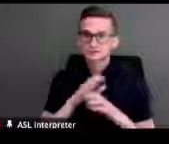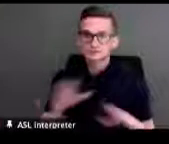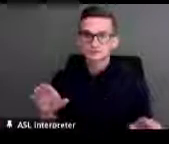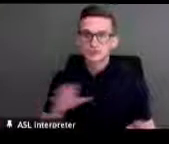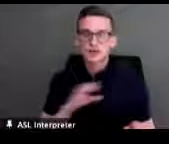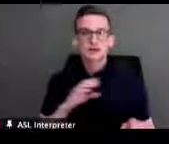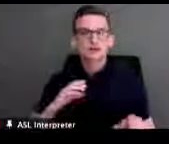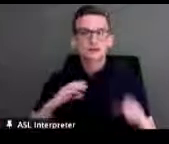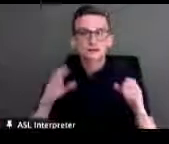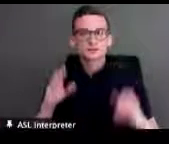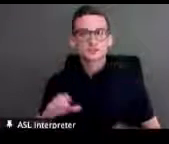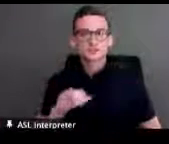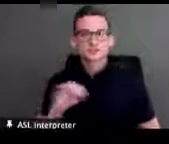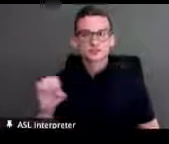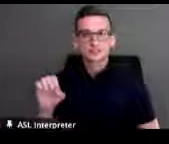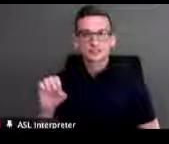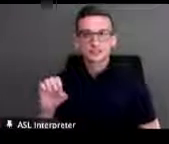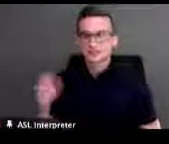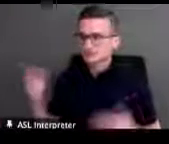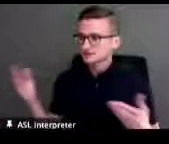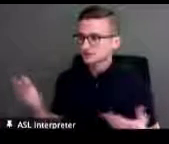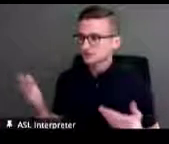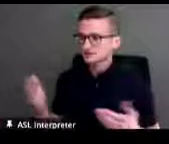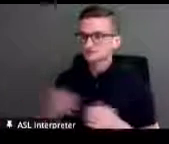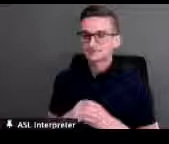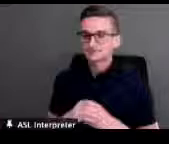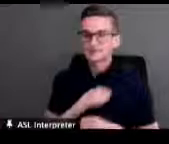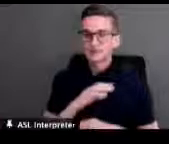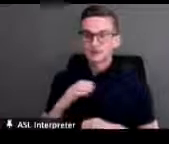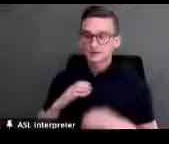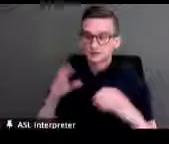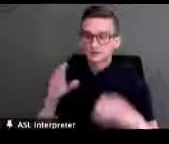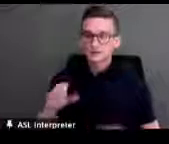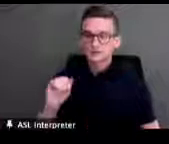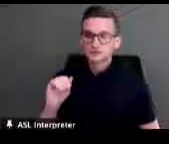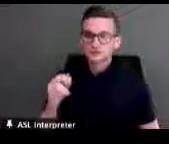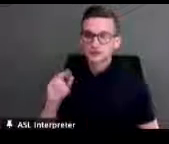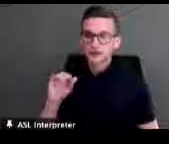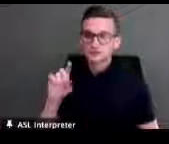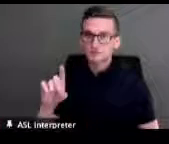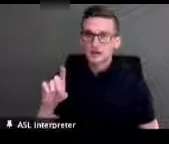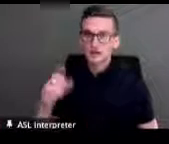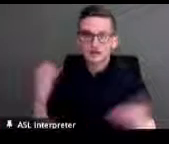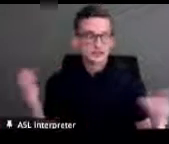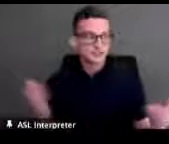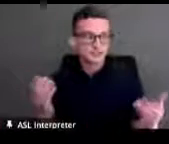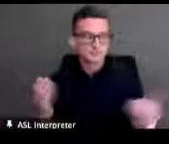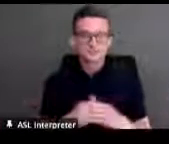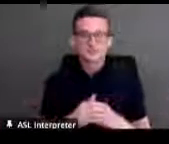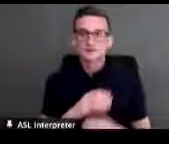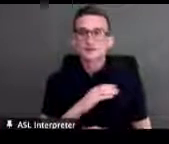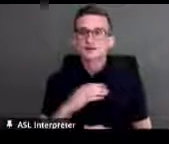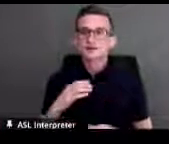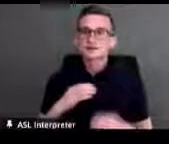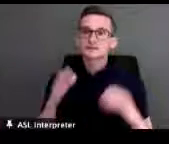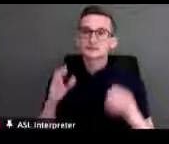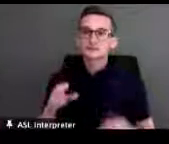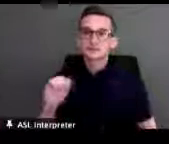Commissioner Yee? Here. Commissioner Ahmad? Here. And Commissioner